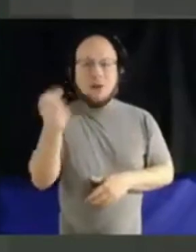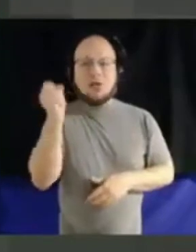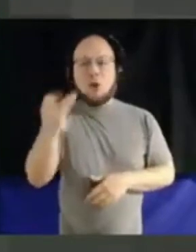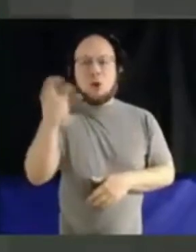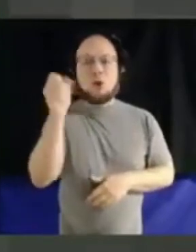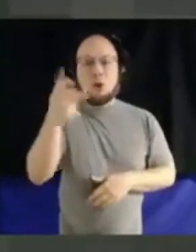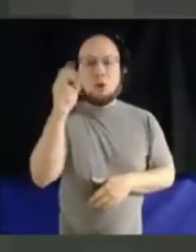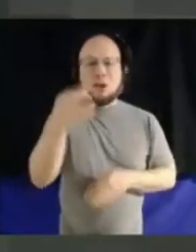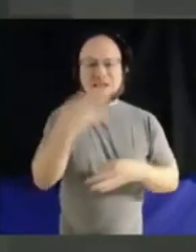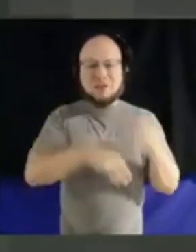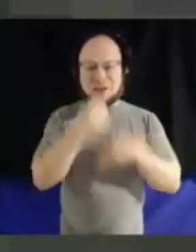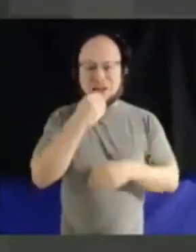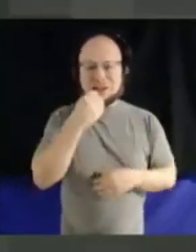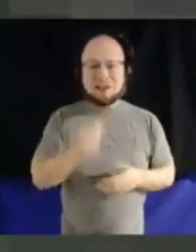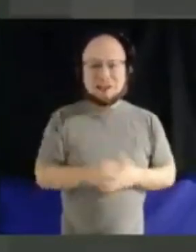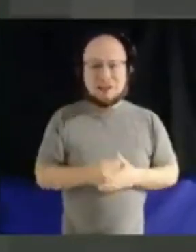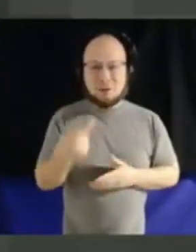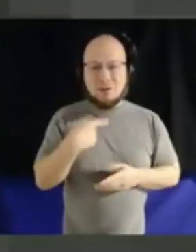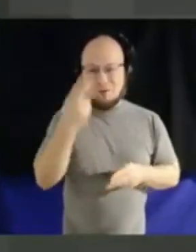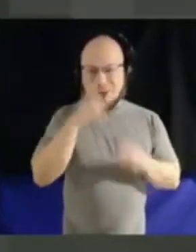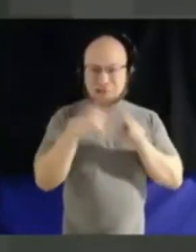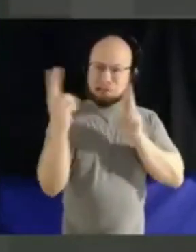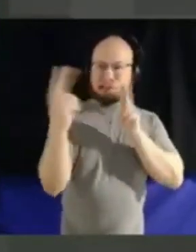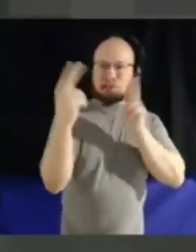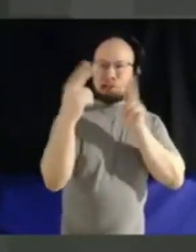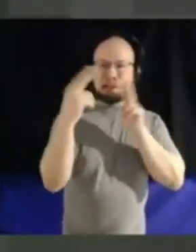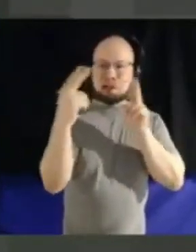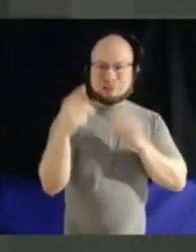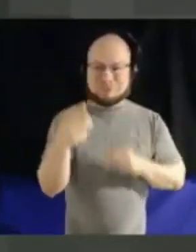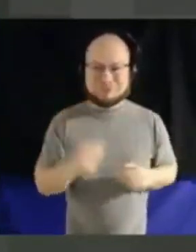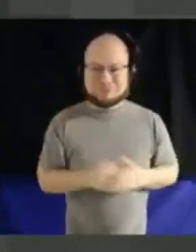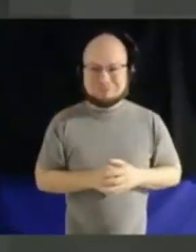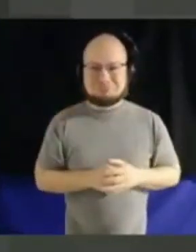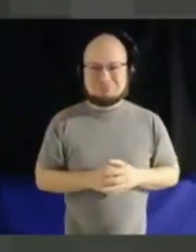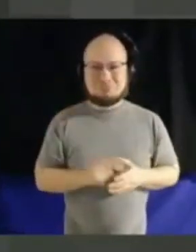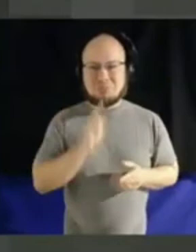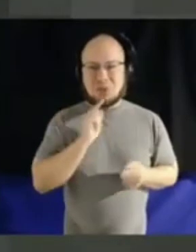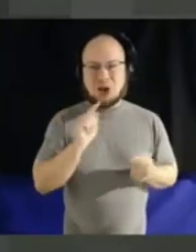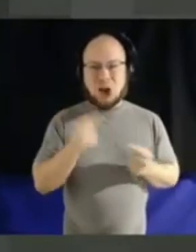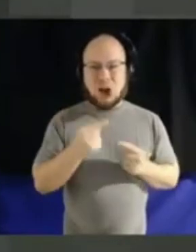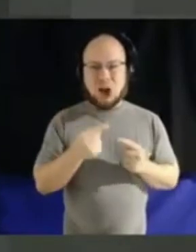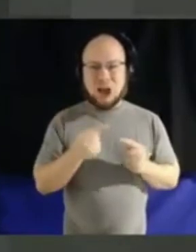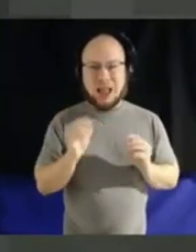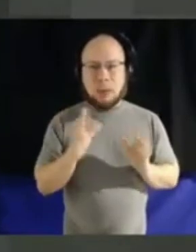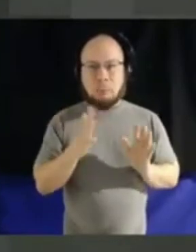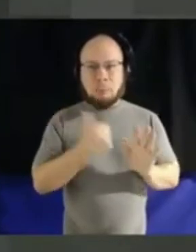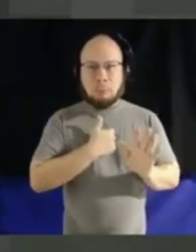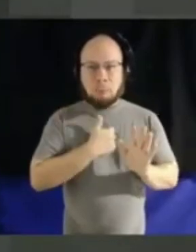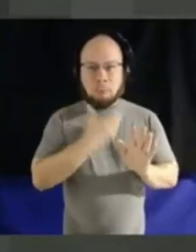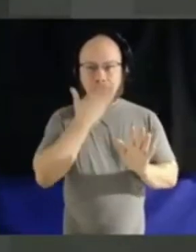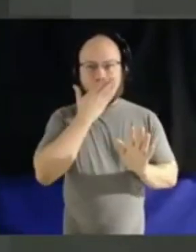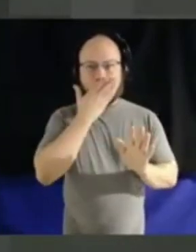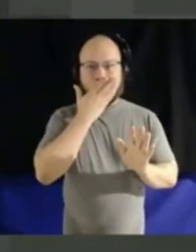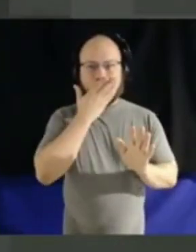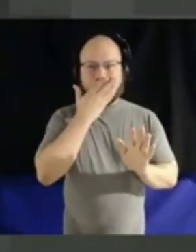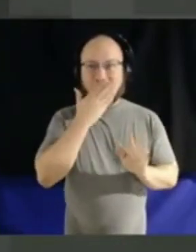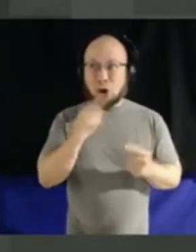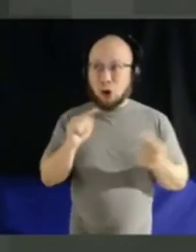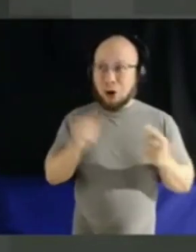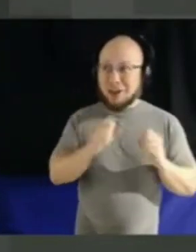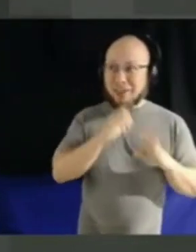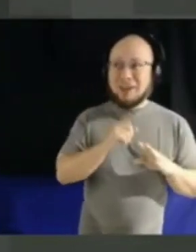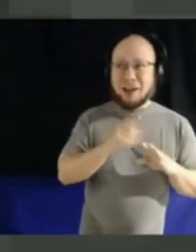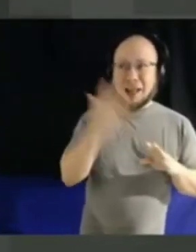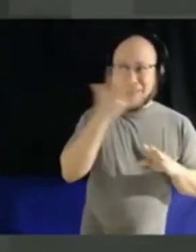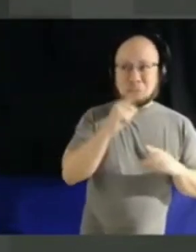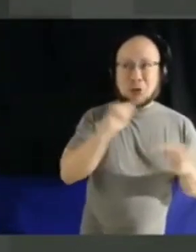So Conan and I had some fun. We were throwing them around. It's harmless, or sort of harmless. Yeah, totally harmless. Yeah. Not in